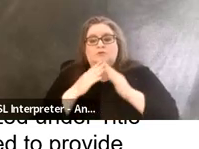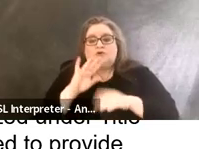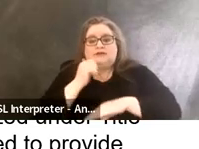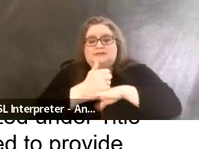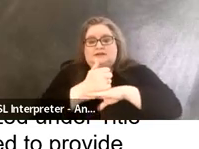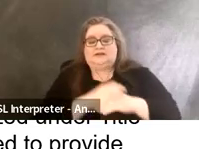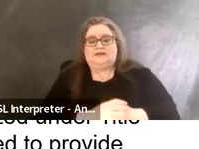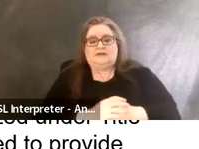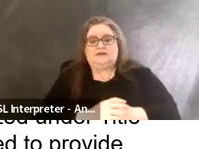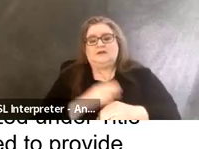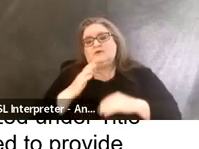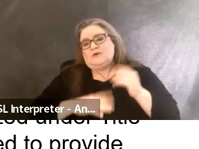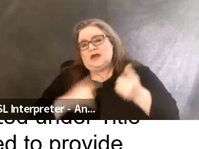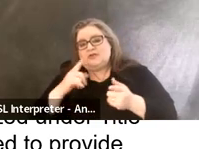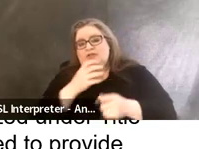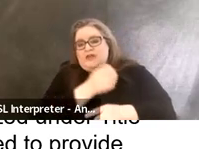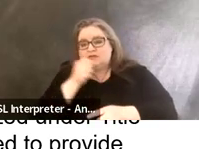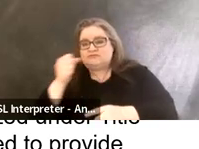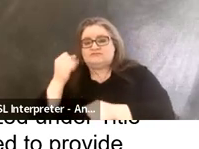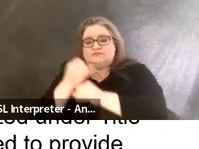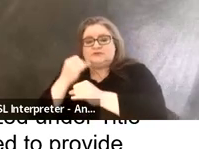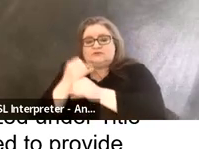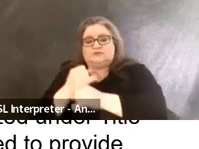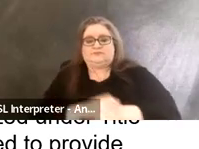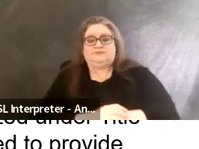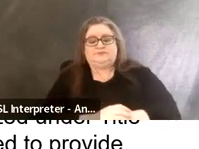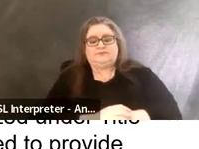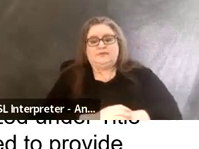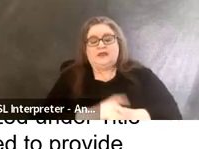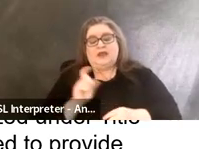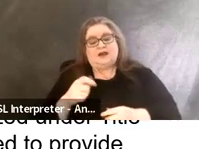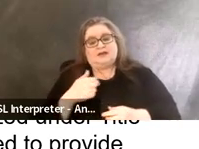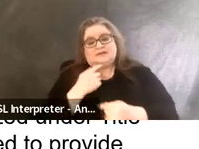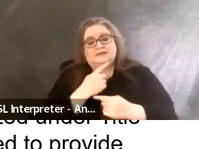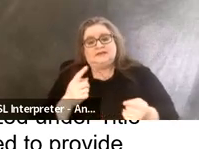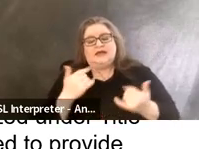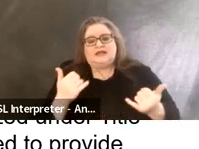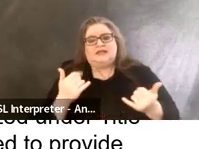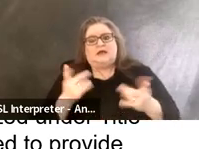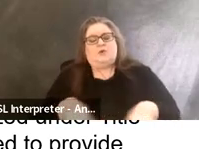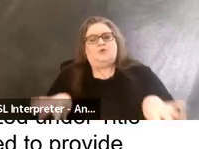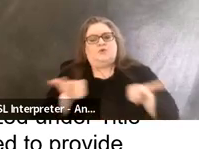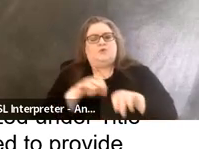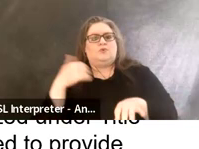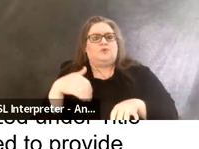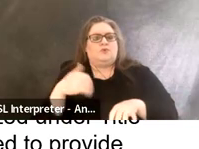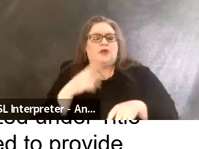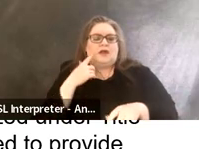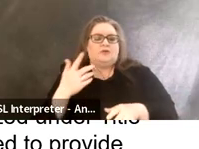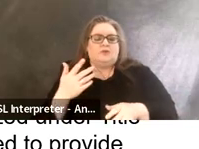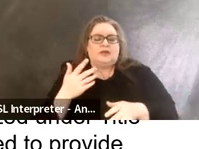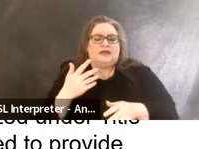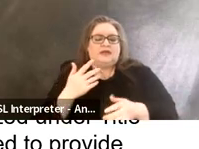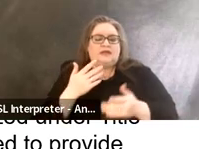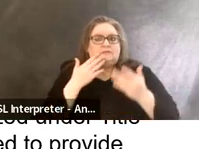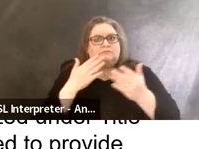settings rather than an institutional setting. And I have to say that this was huge, and we owe all this